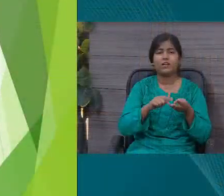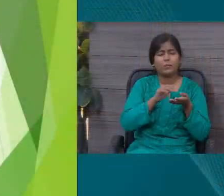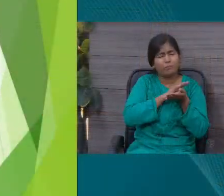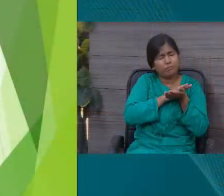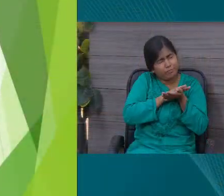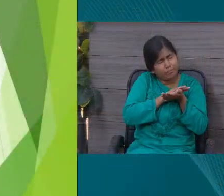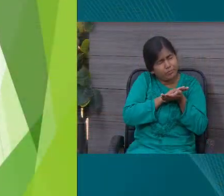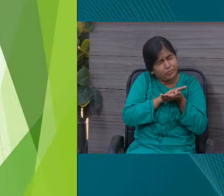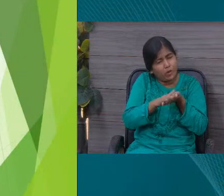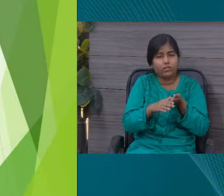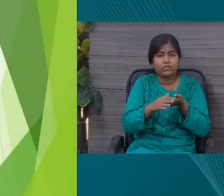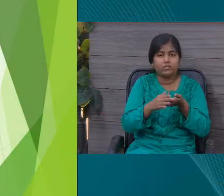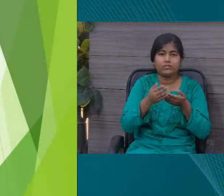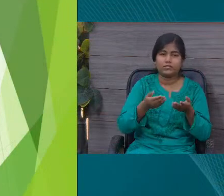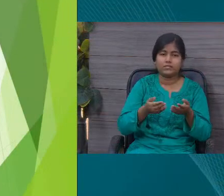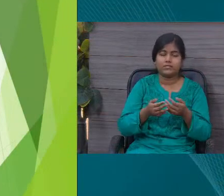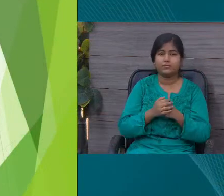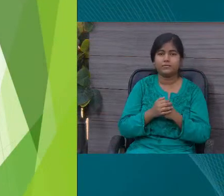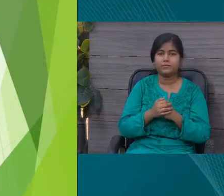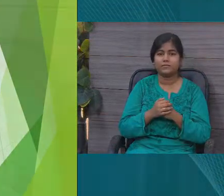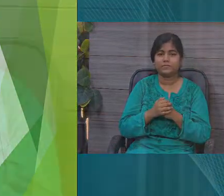sanctity,